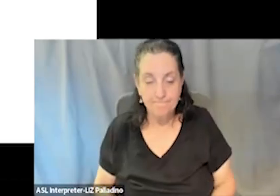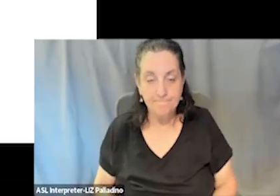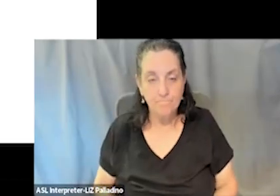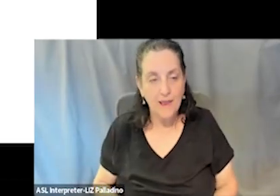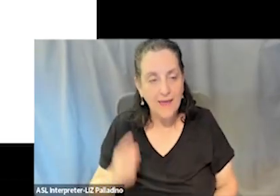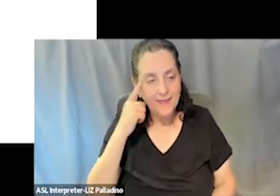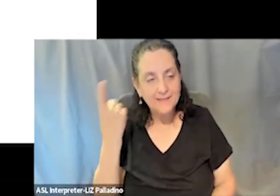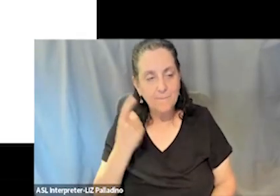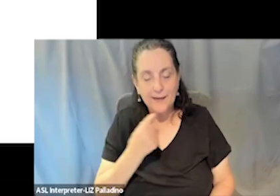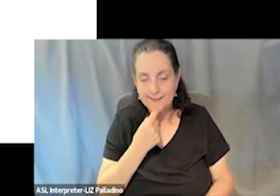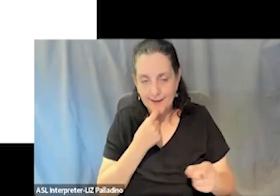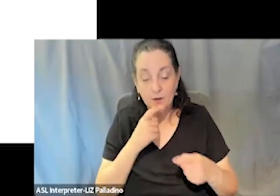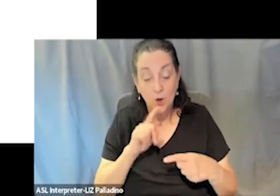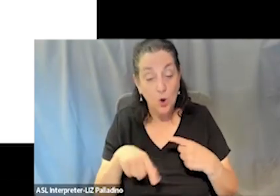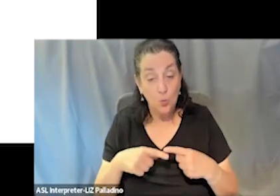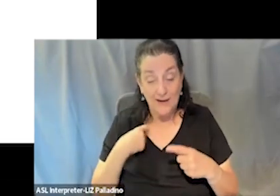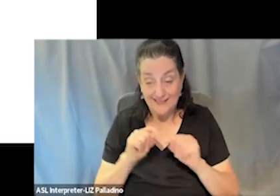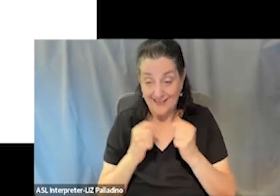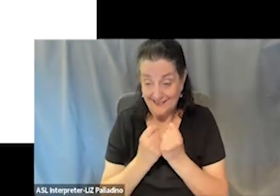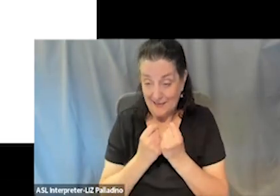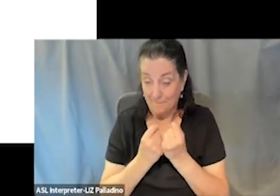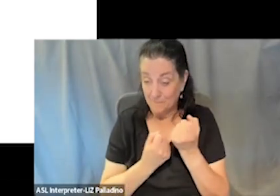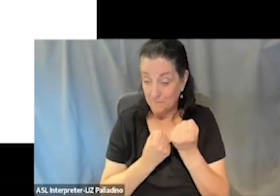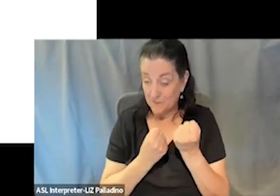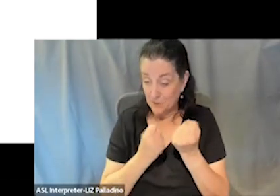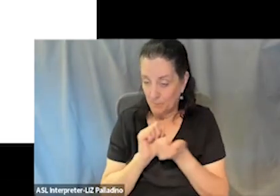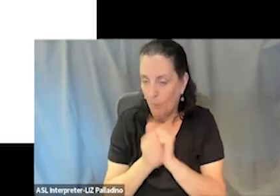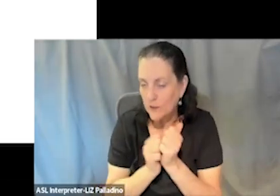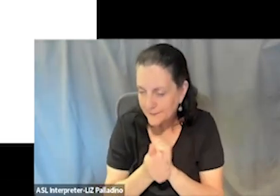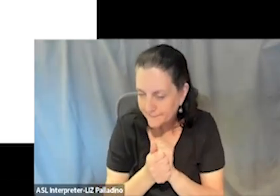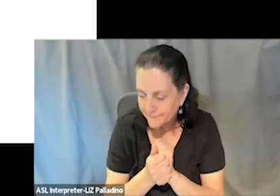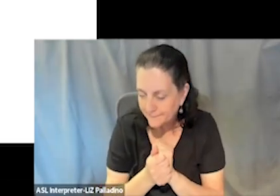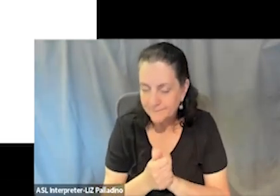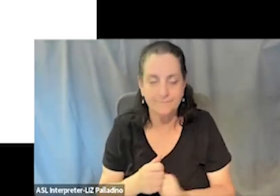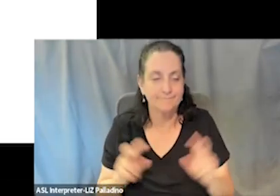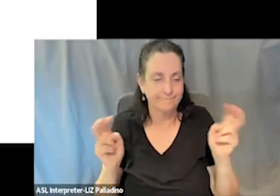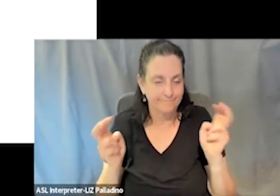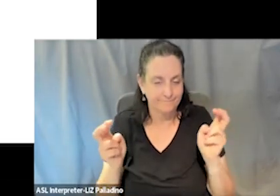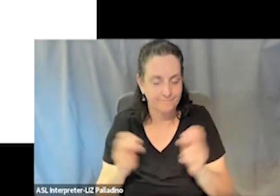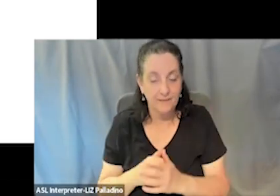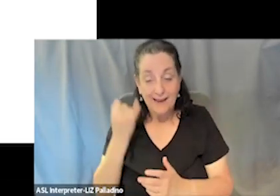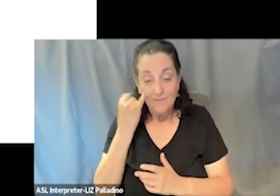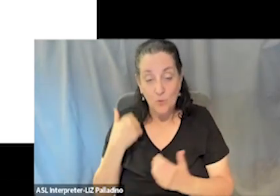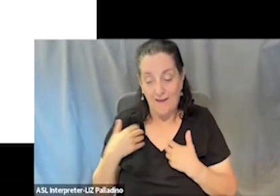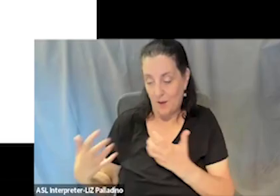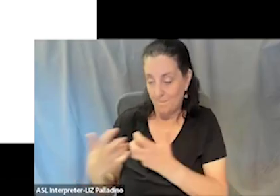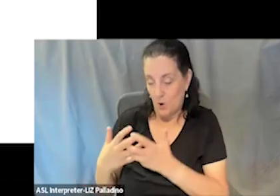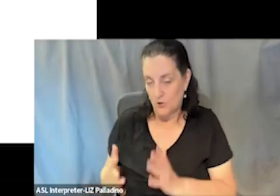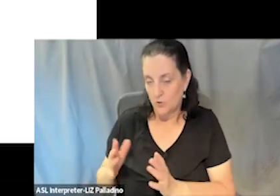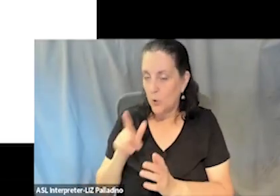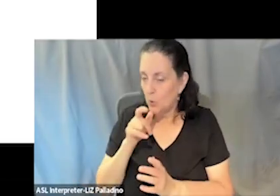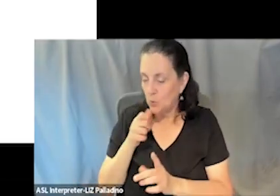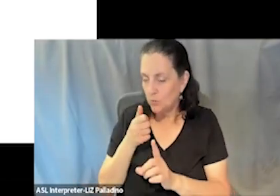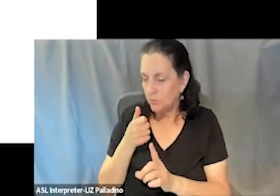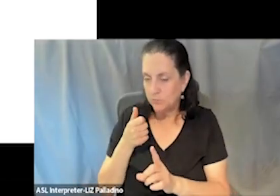said it in the chat above, when it's a team sport. If you have a partner in a board member,